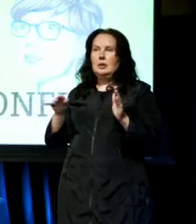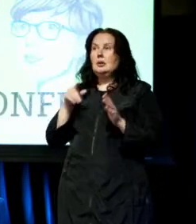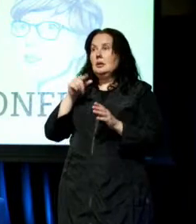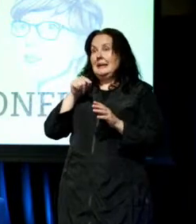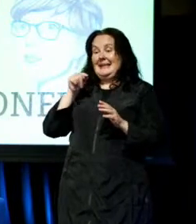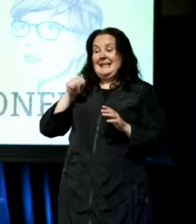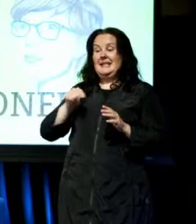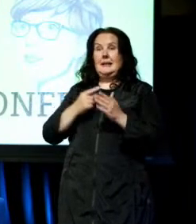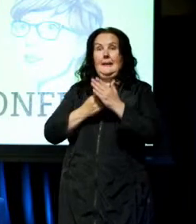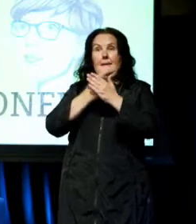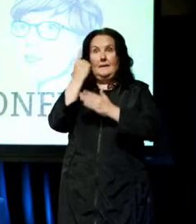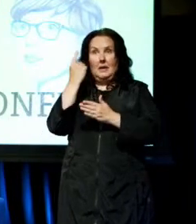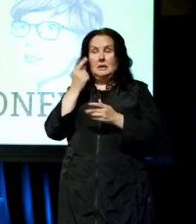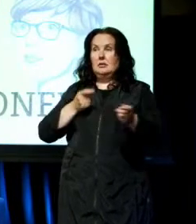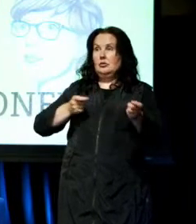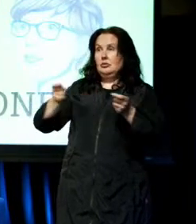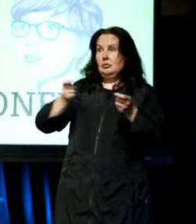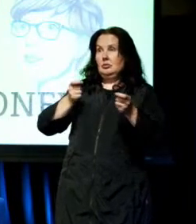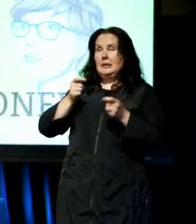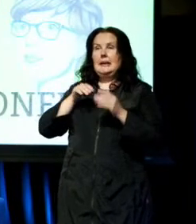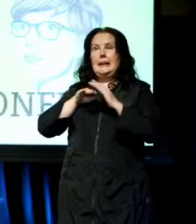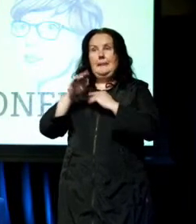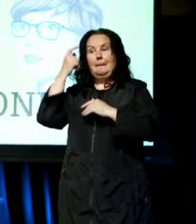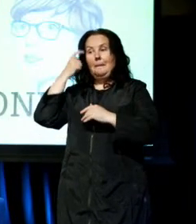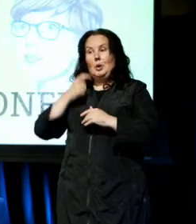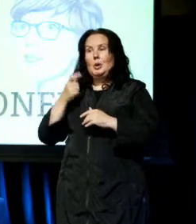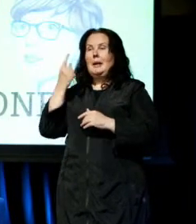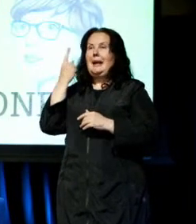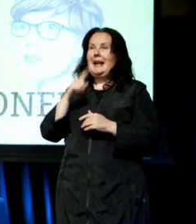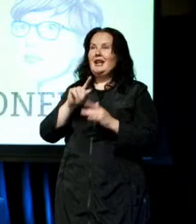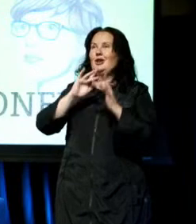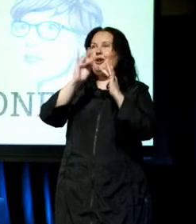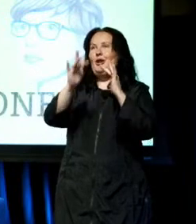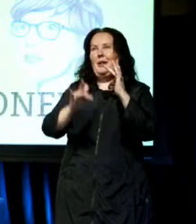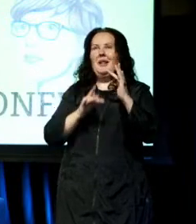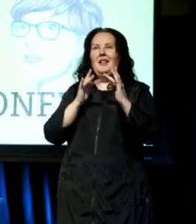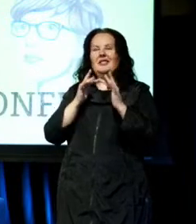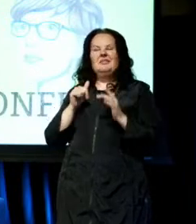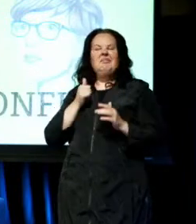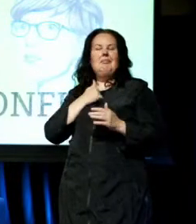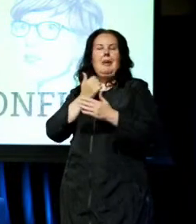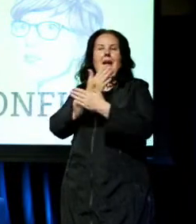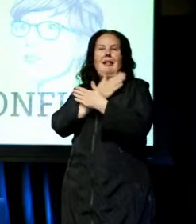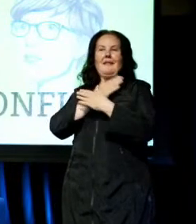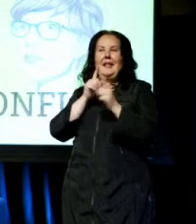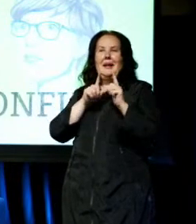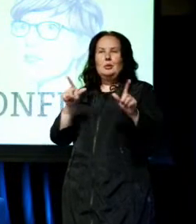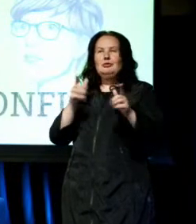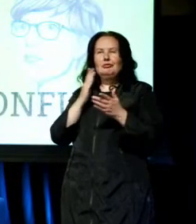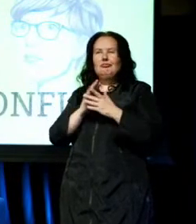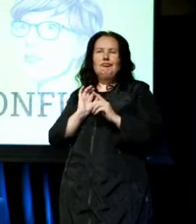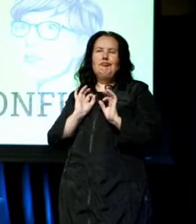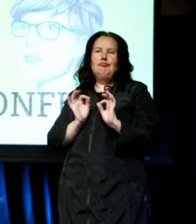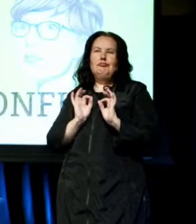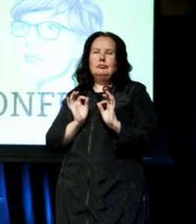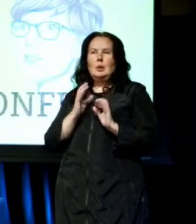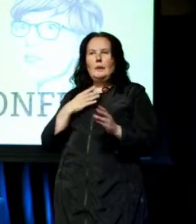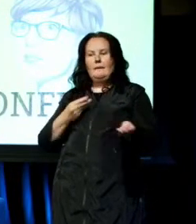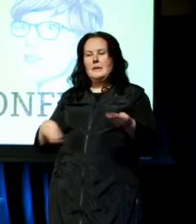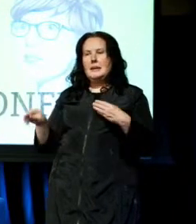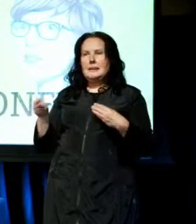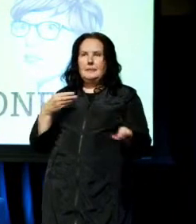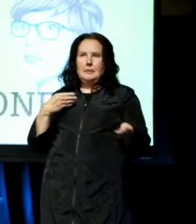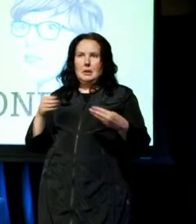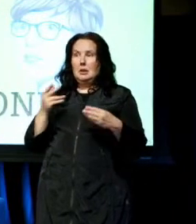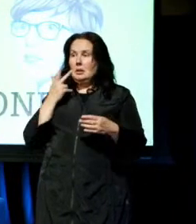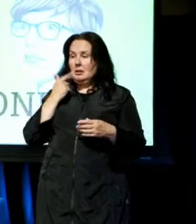run in person and online. And, I mean, that's my love language. That's, you know, music to my ears. I'm like, yes, I just need flexibility. If I